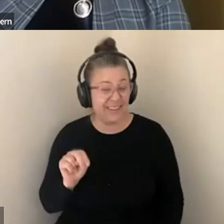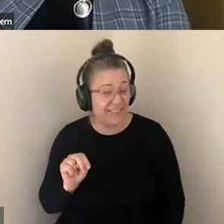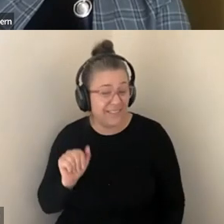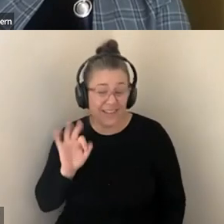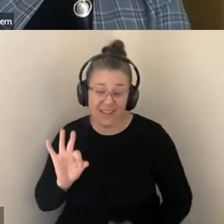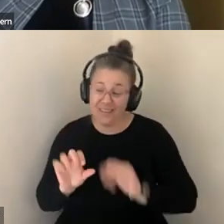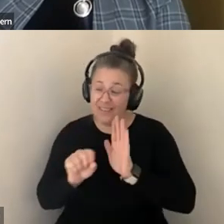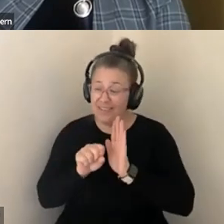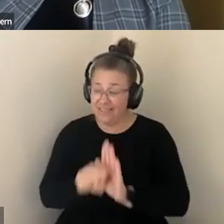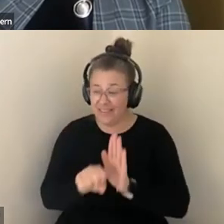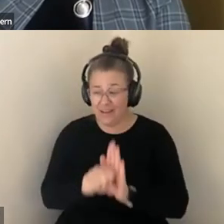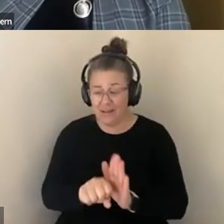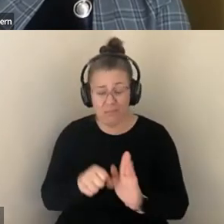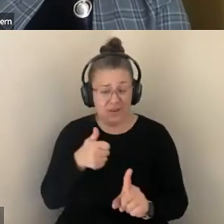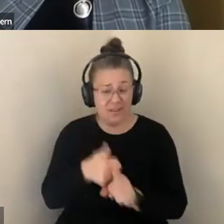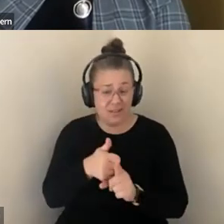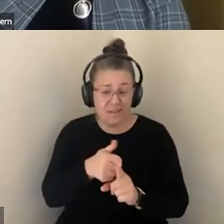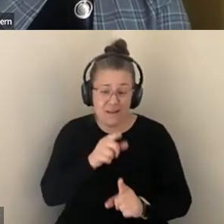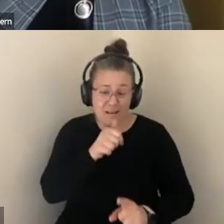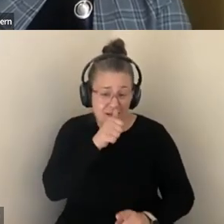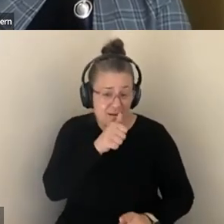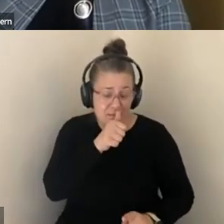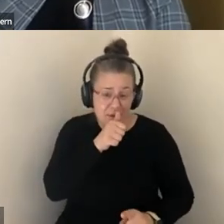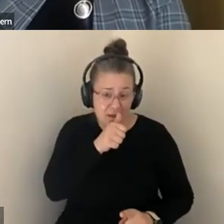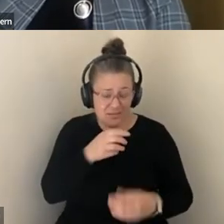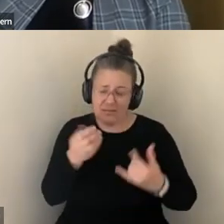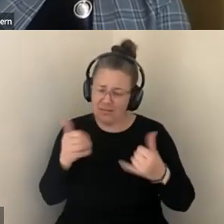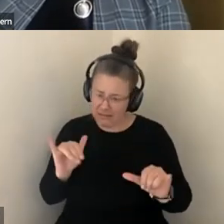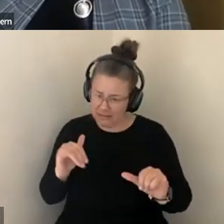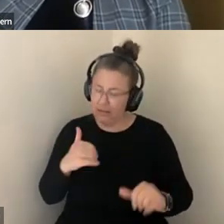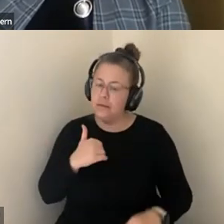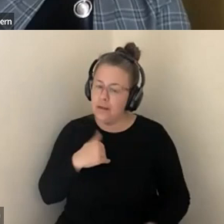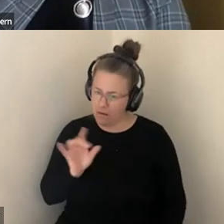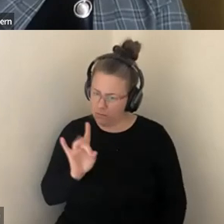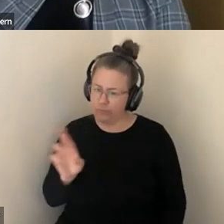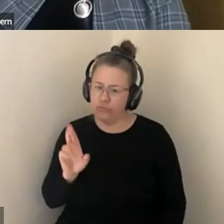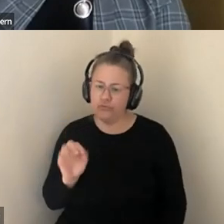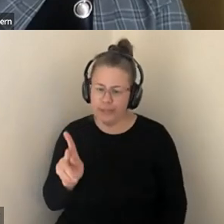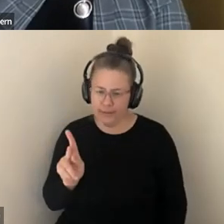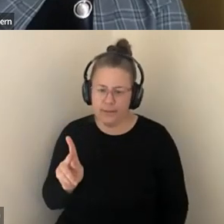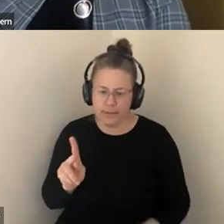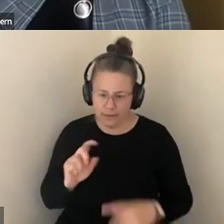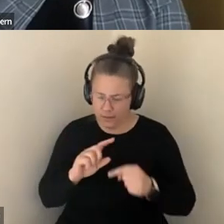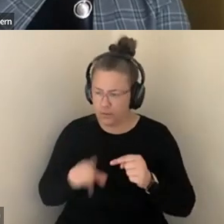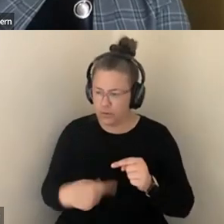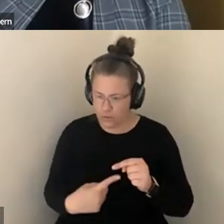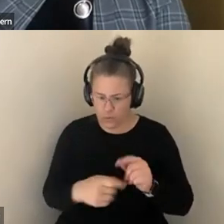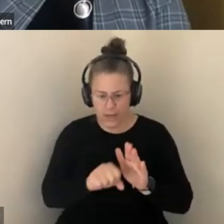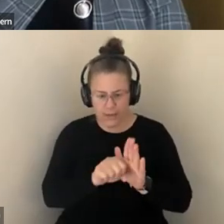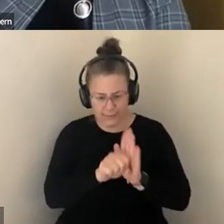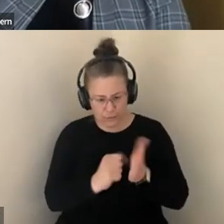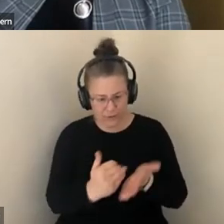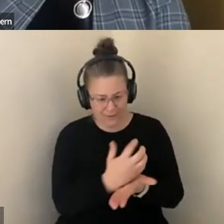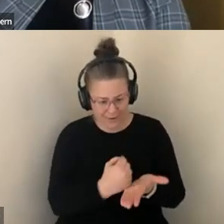life of all those individuals where samples are stored. Now, I just want to use this opportunity to add another layer to